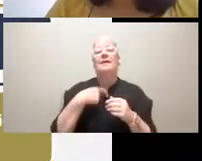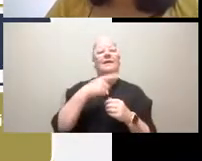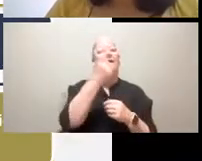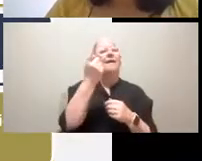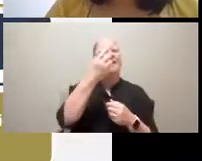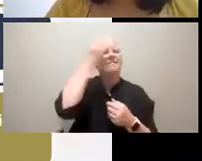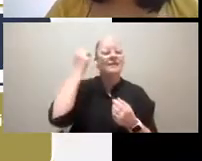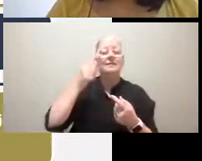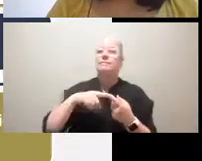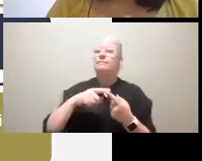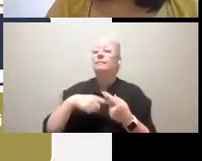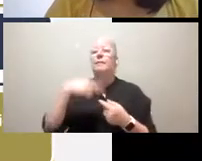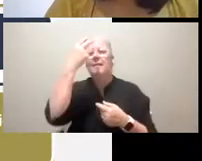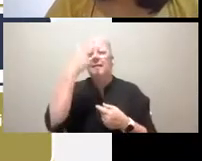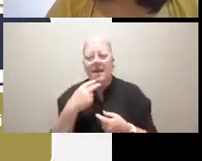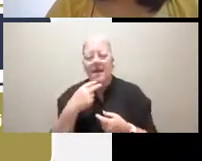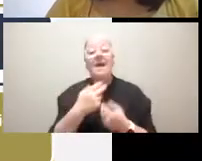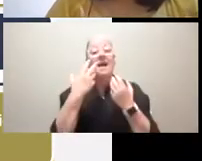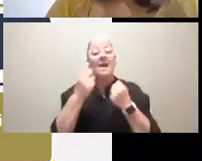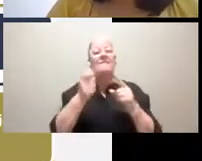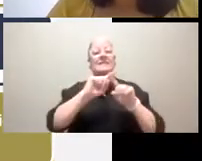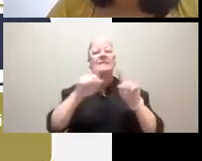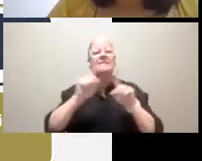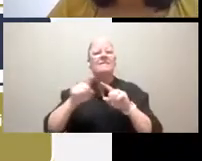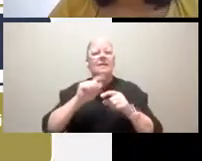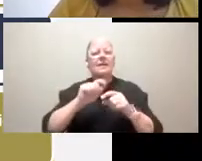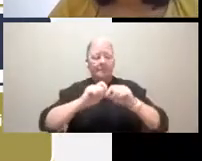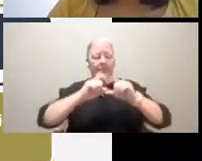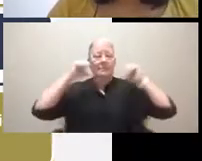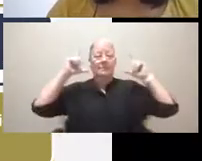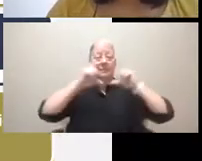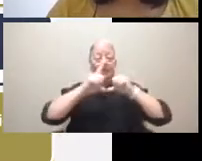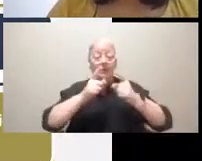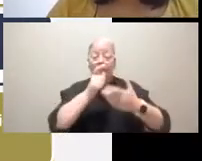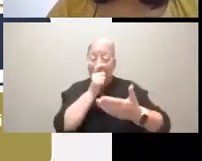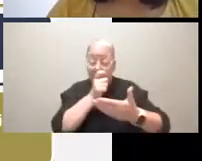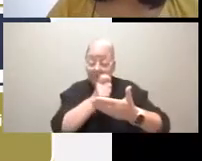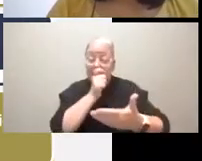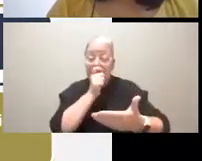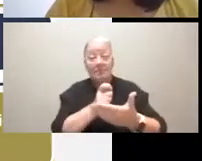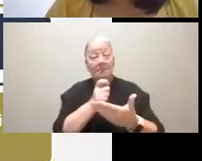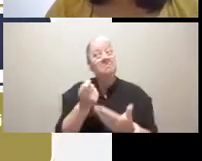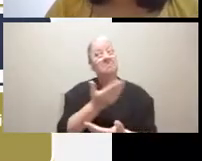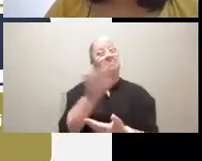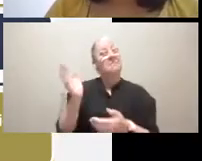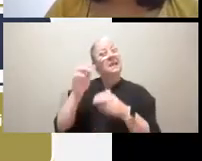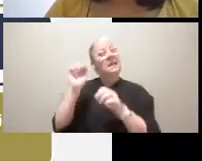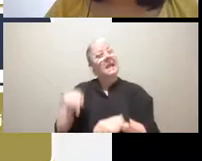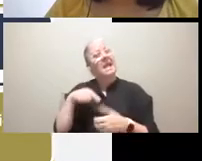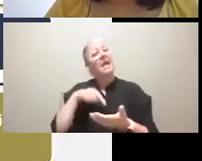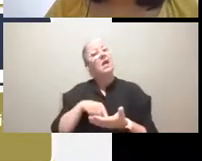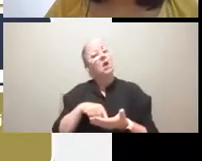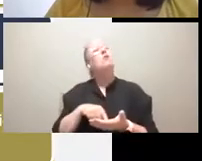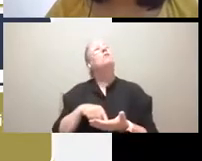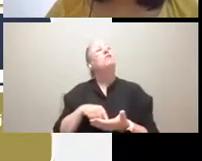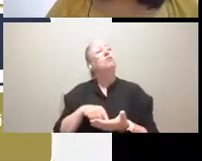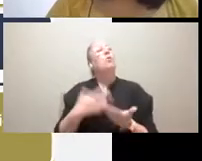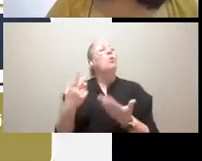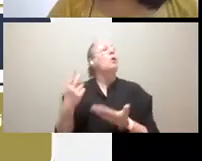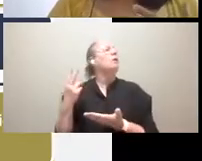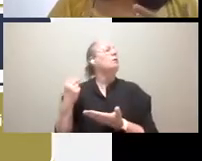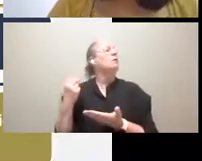many screen readers available. There are different formats which can be used by person with blindness to read the policy